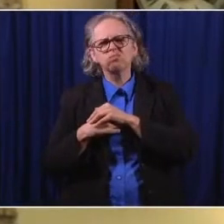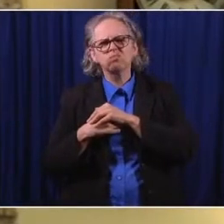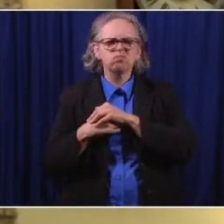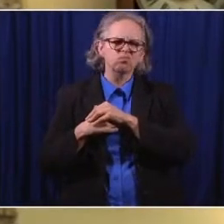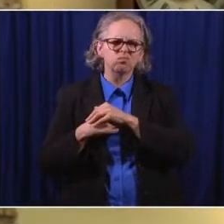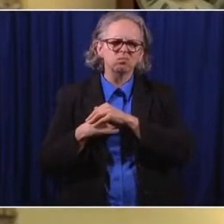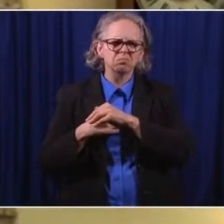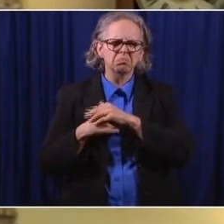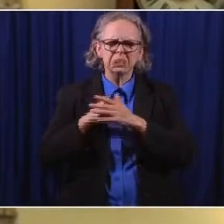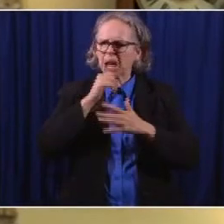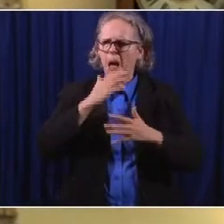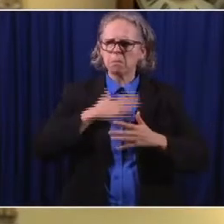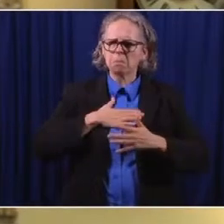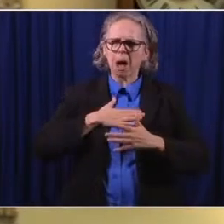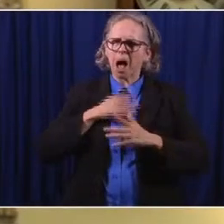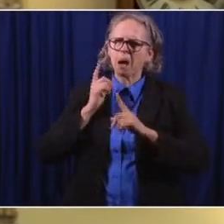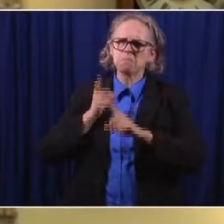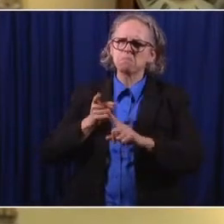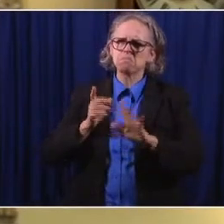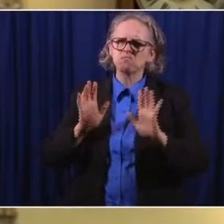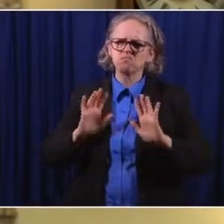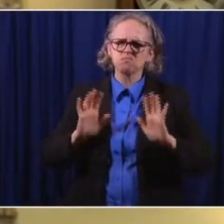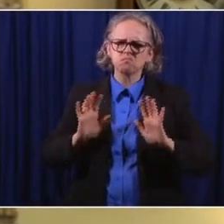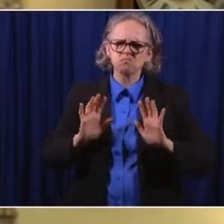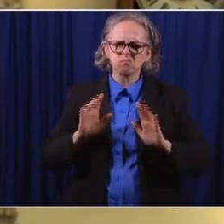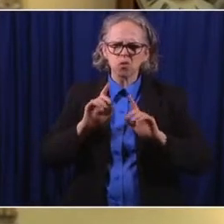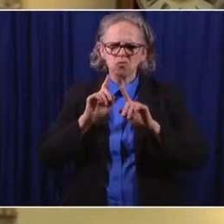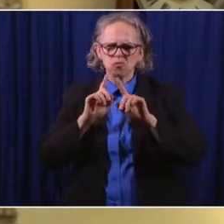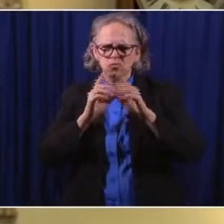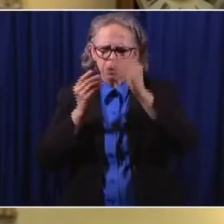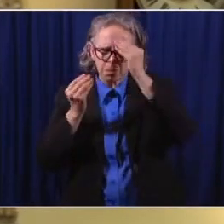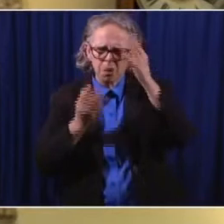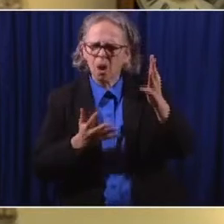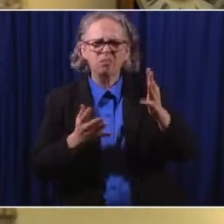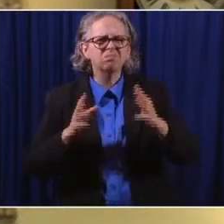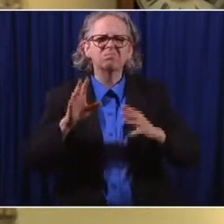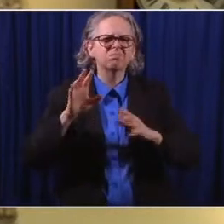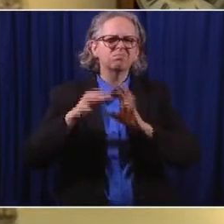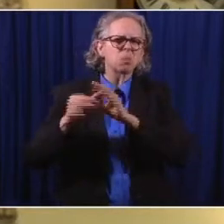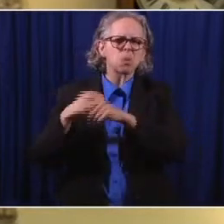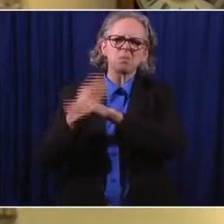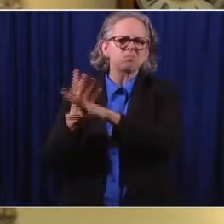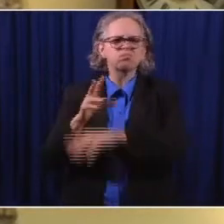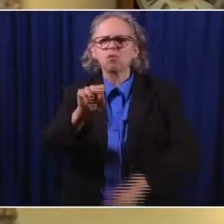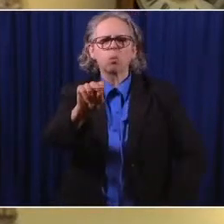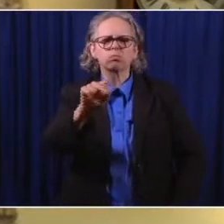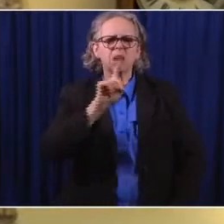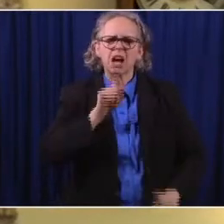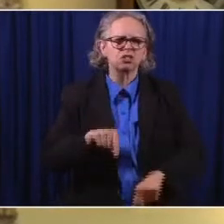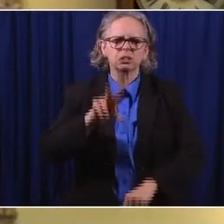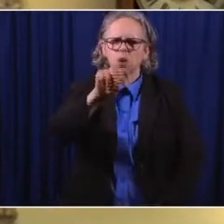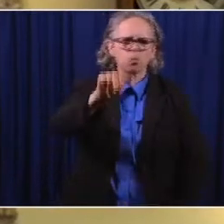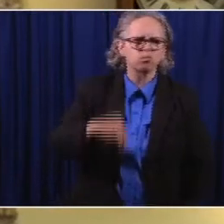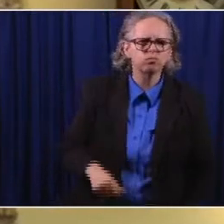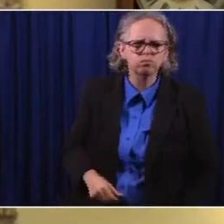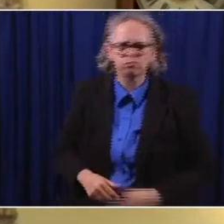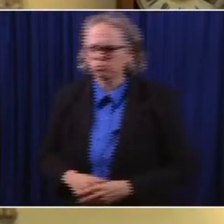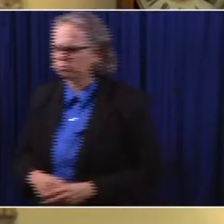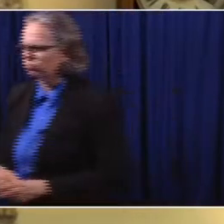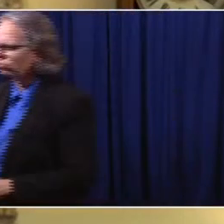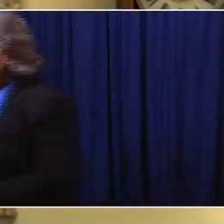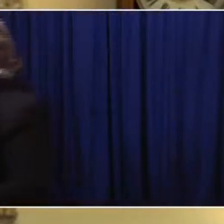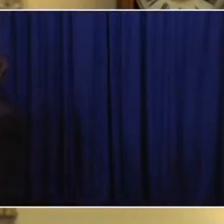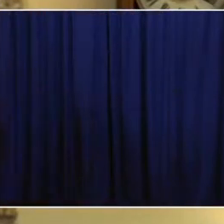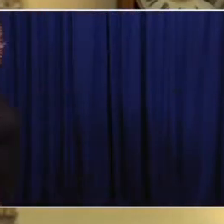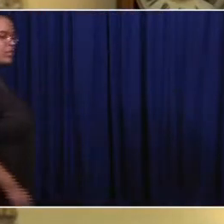intended, and I don't think that's what the order says. Next question, we're going back to Shane Stegmiller